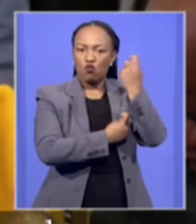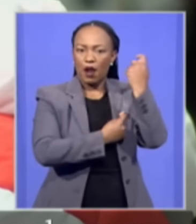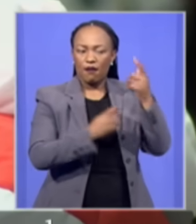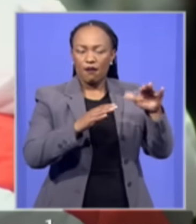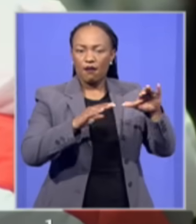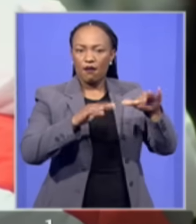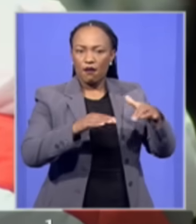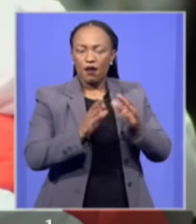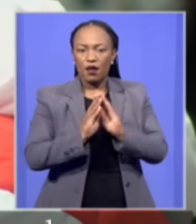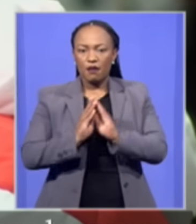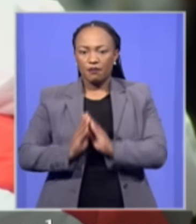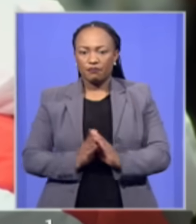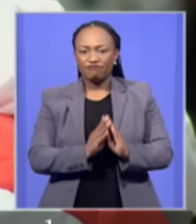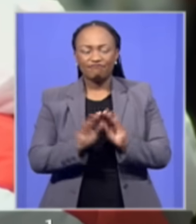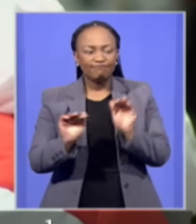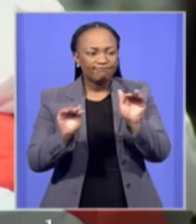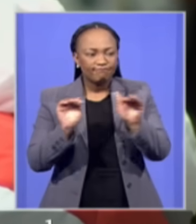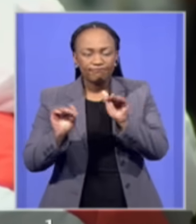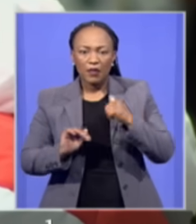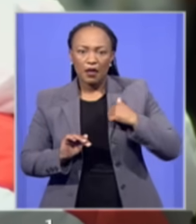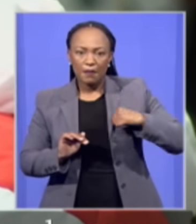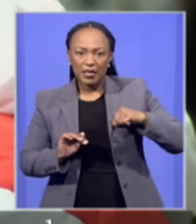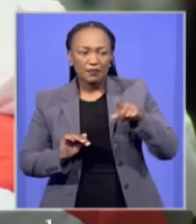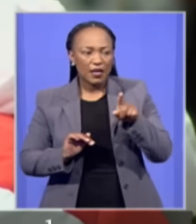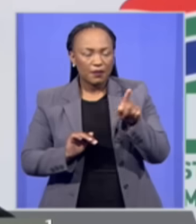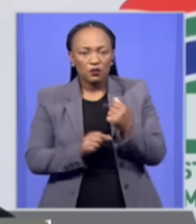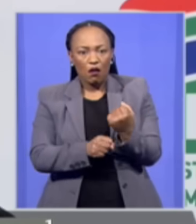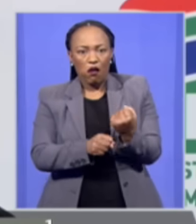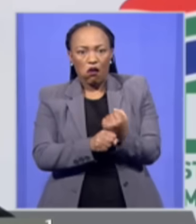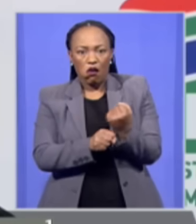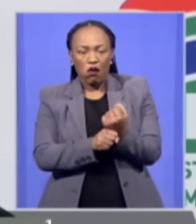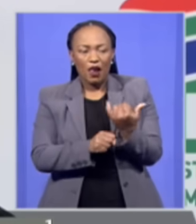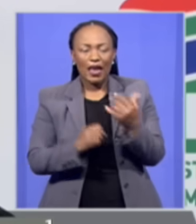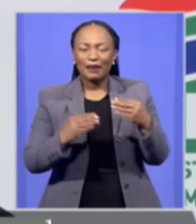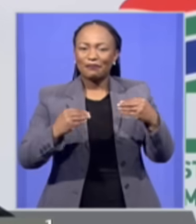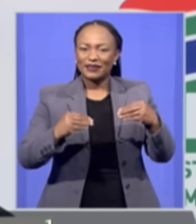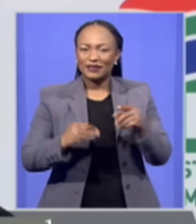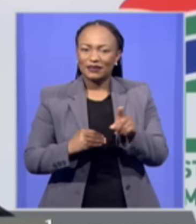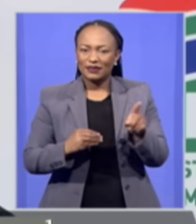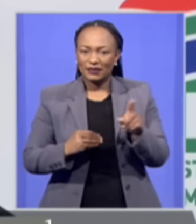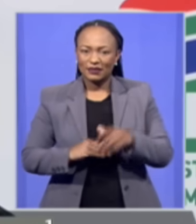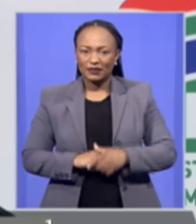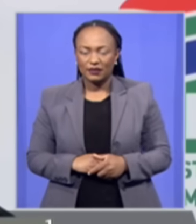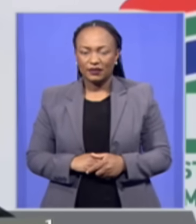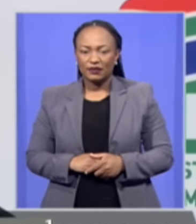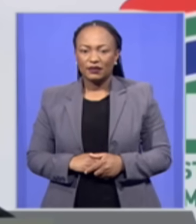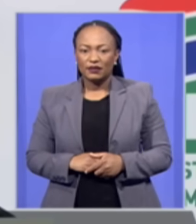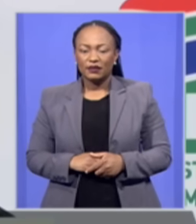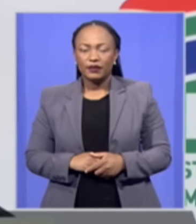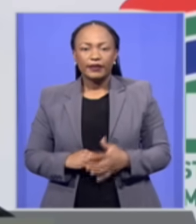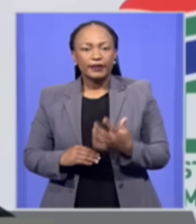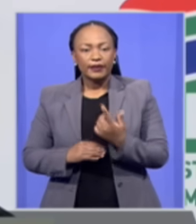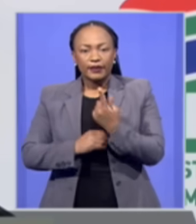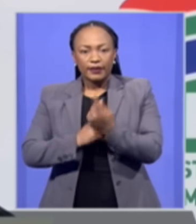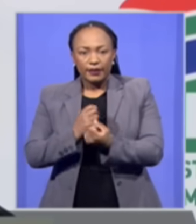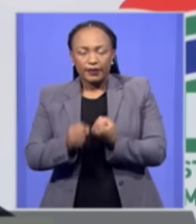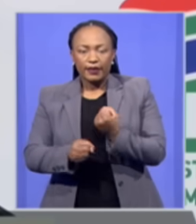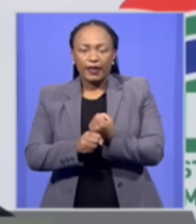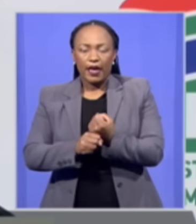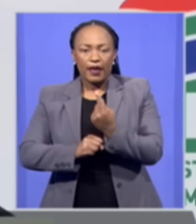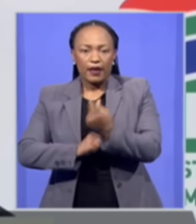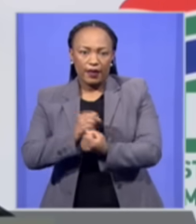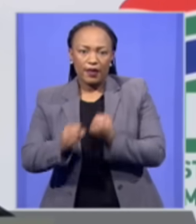bomasepala hore ba sebetse jwalo ka eka ba kgwebong. Year after year, the audit outcomes